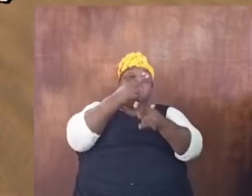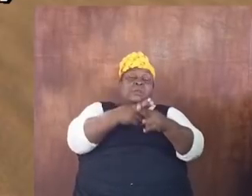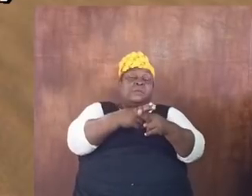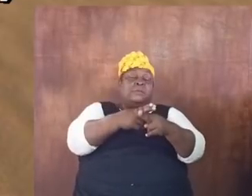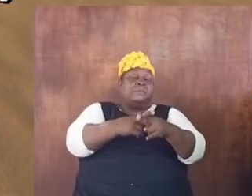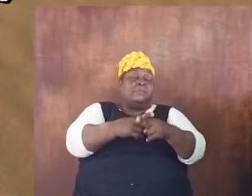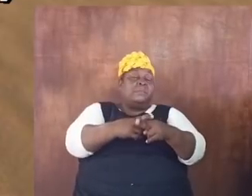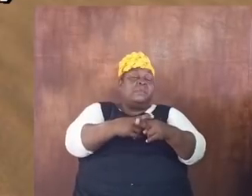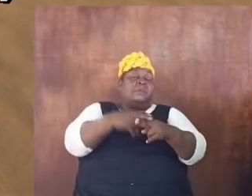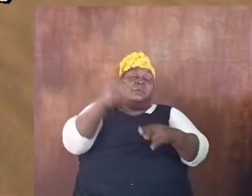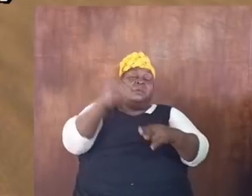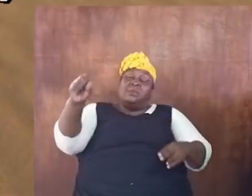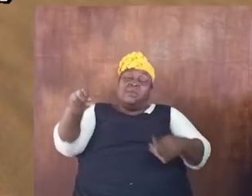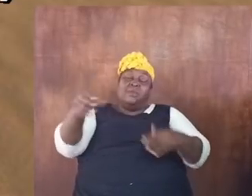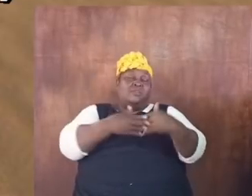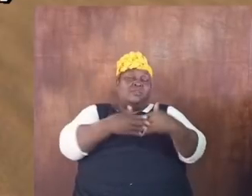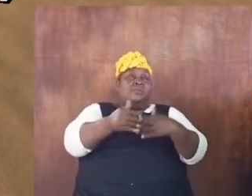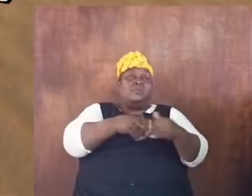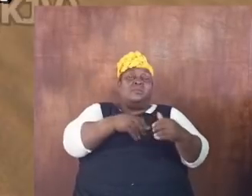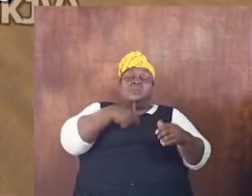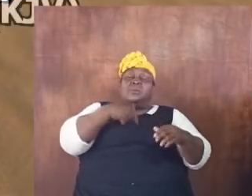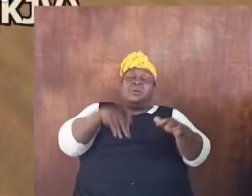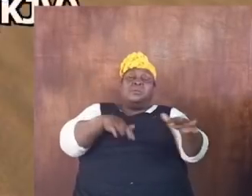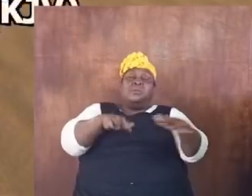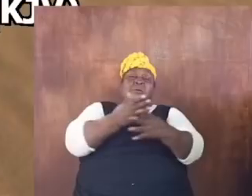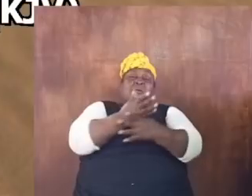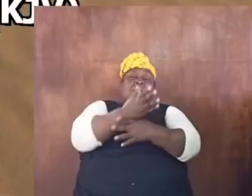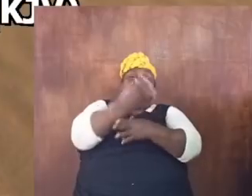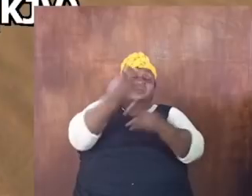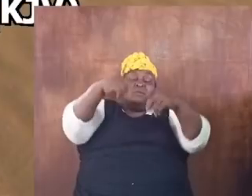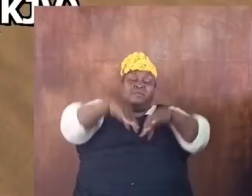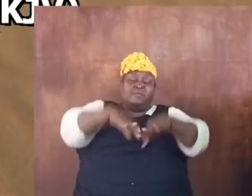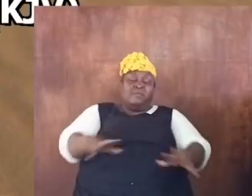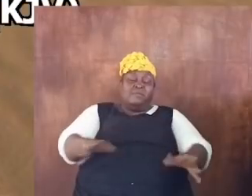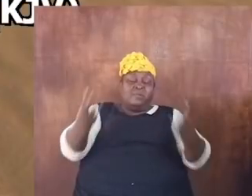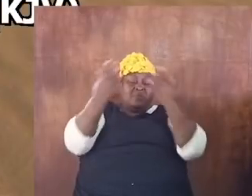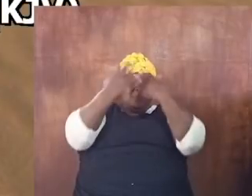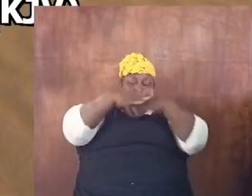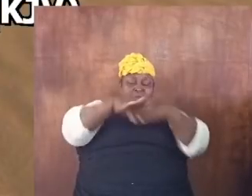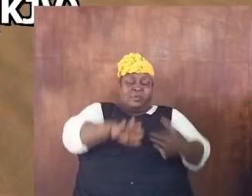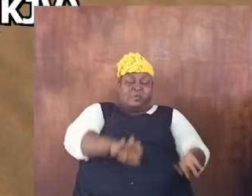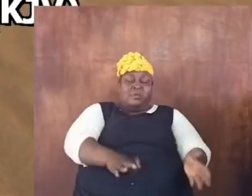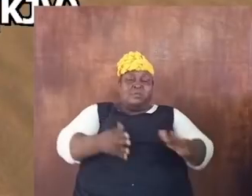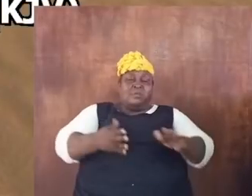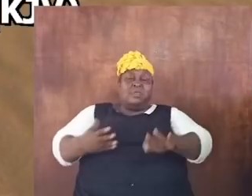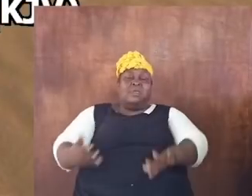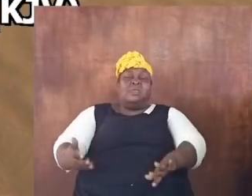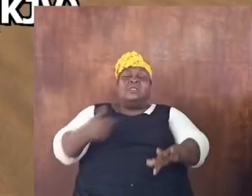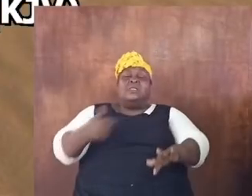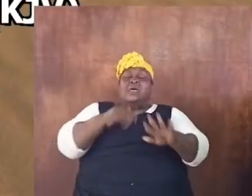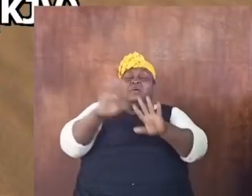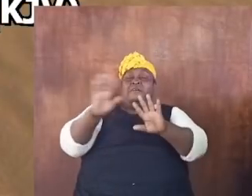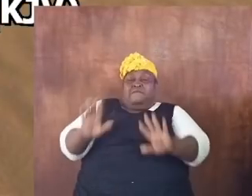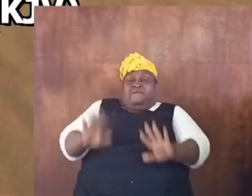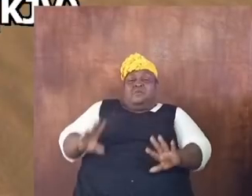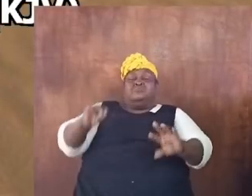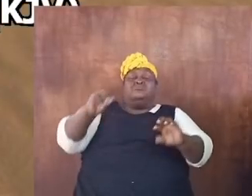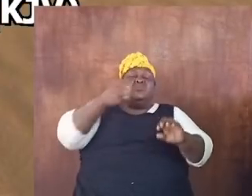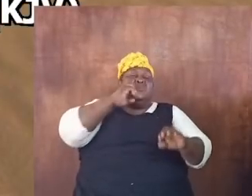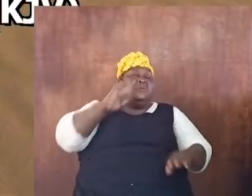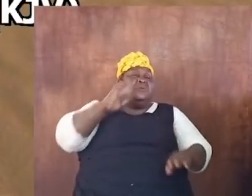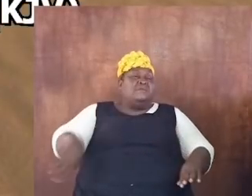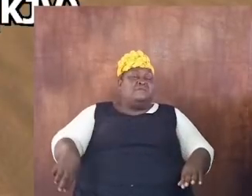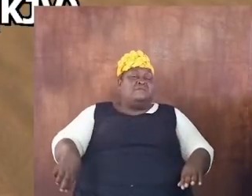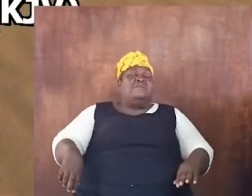sake. Yea, though I walk through the valley of the shadow of death, I will fear no